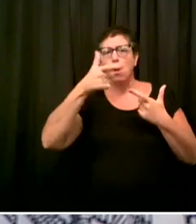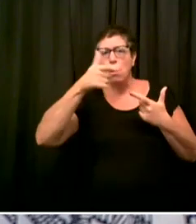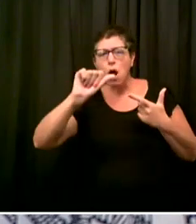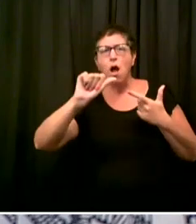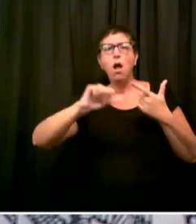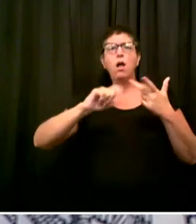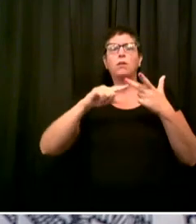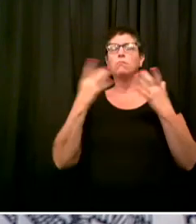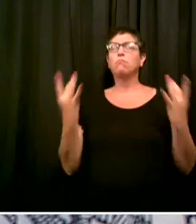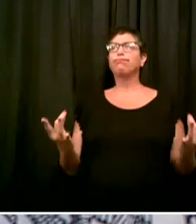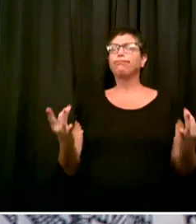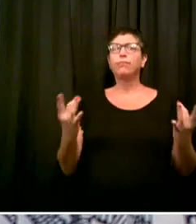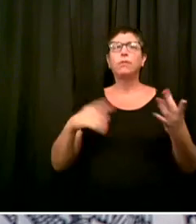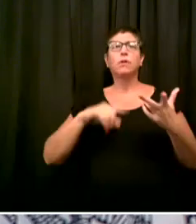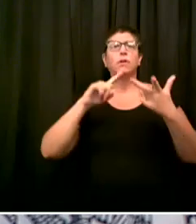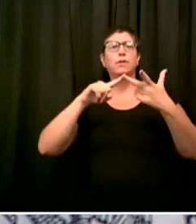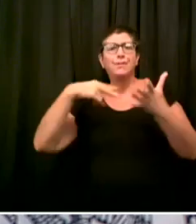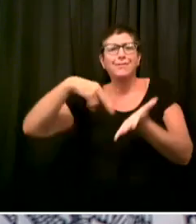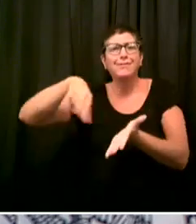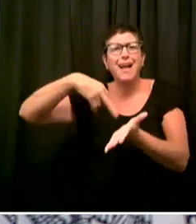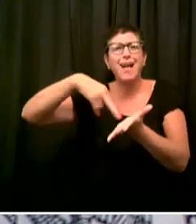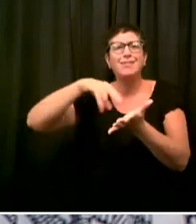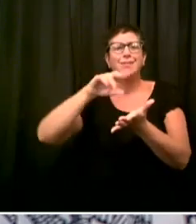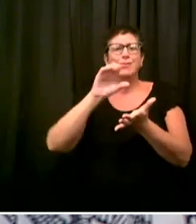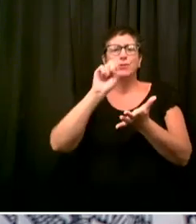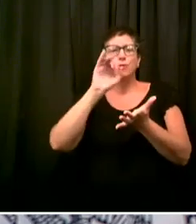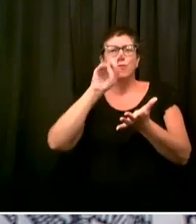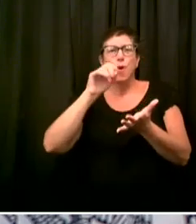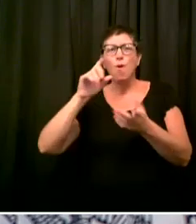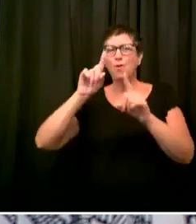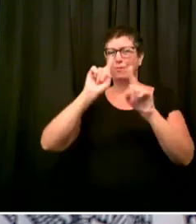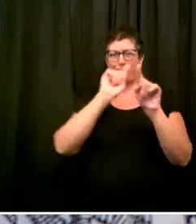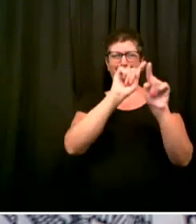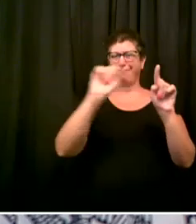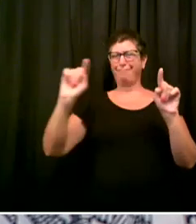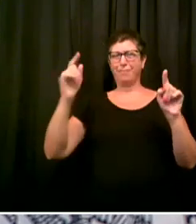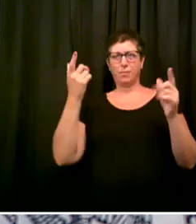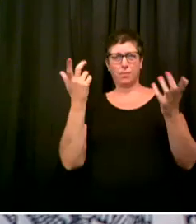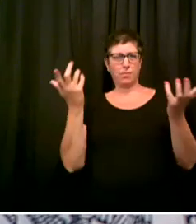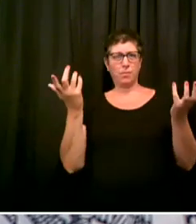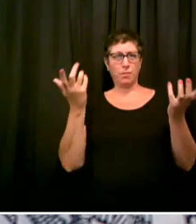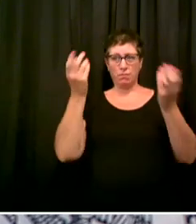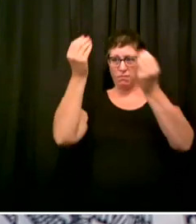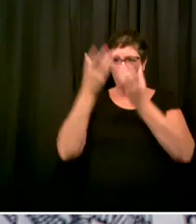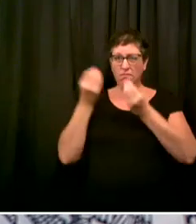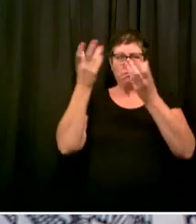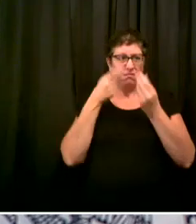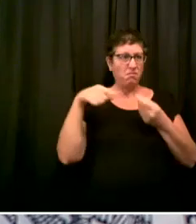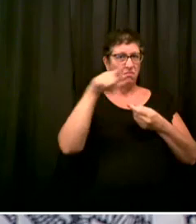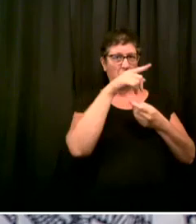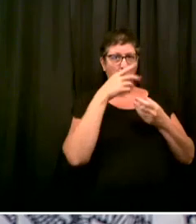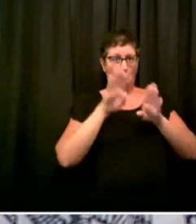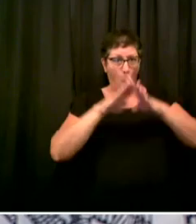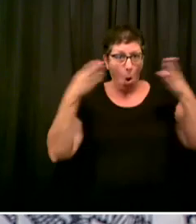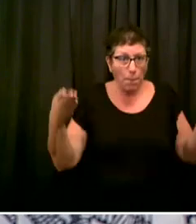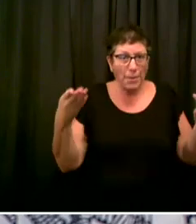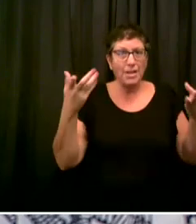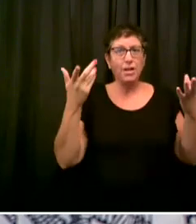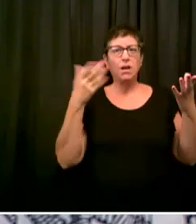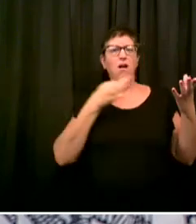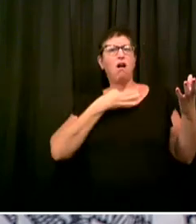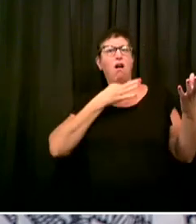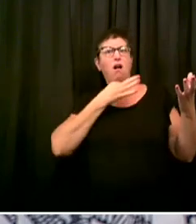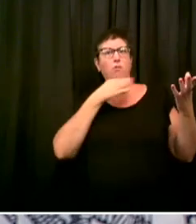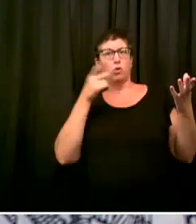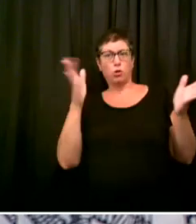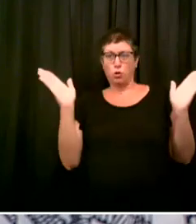other sectors. And I guess I'm just wondering, for these small business owners who are kind of hanging on